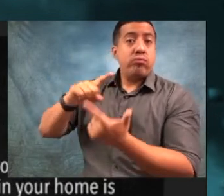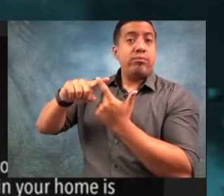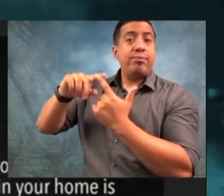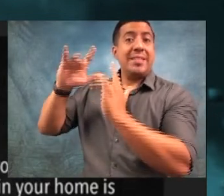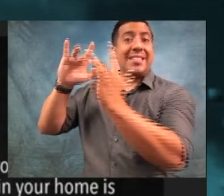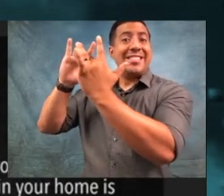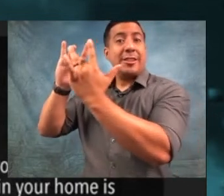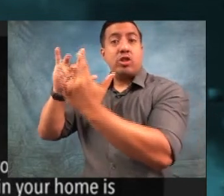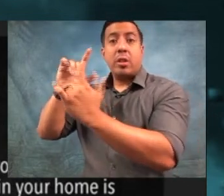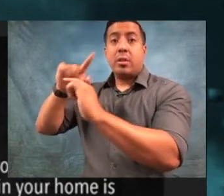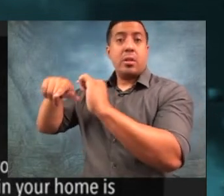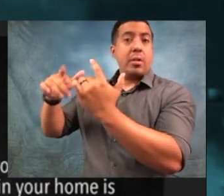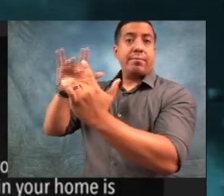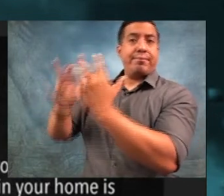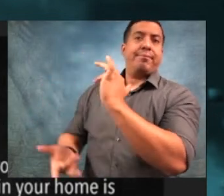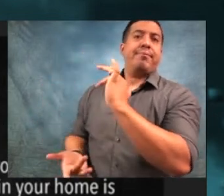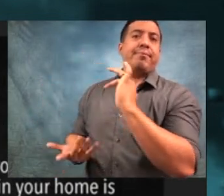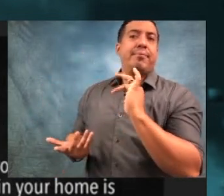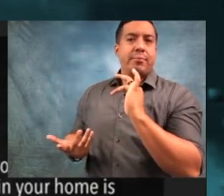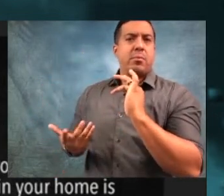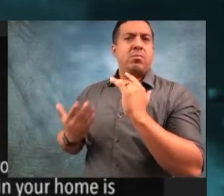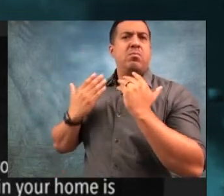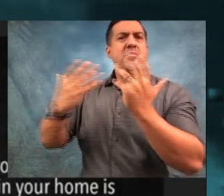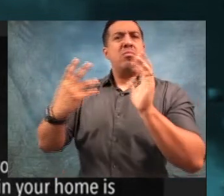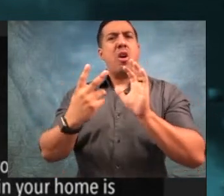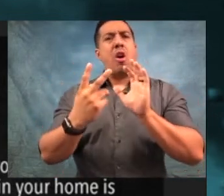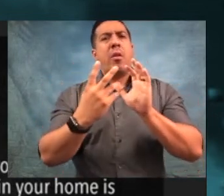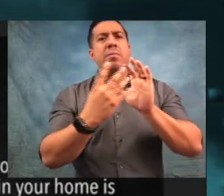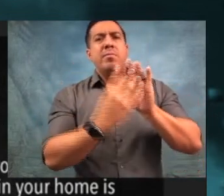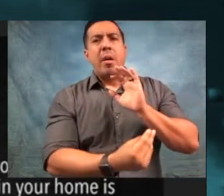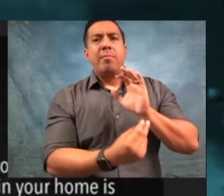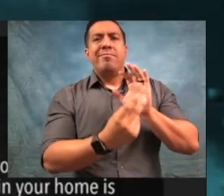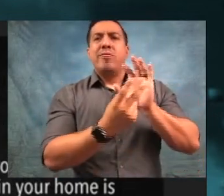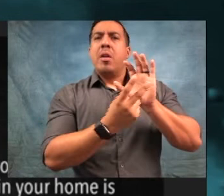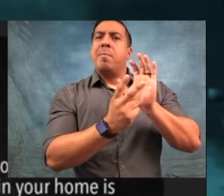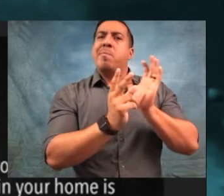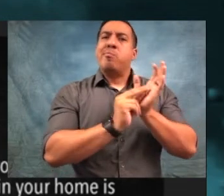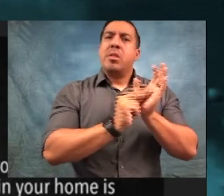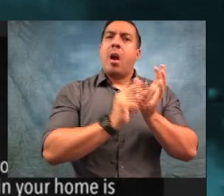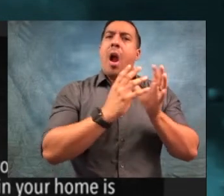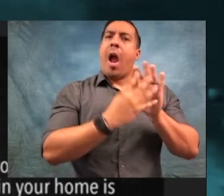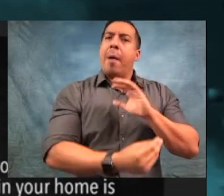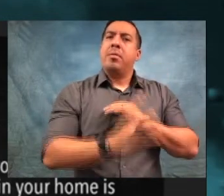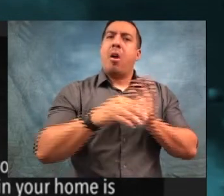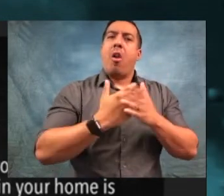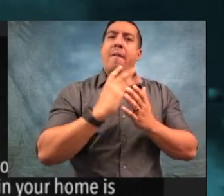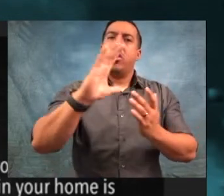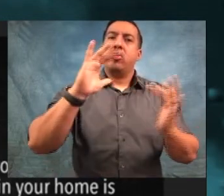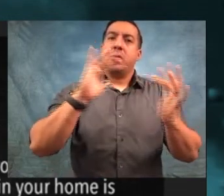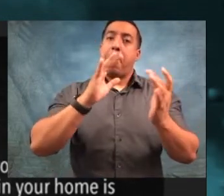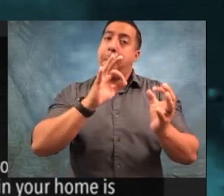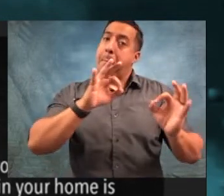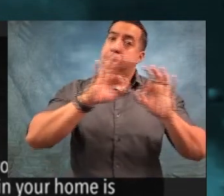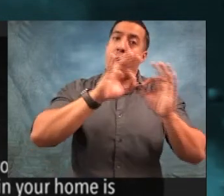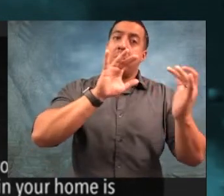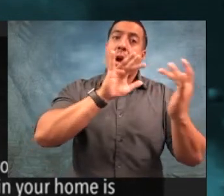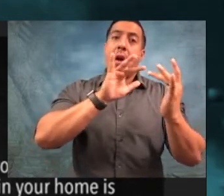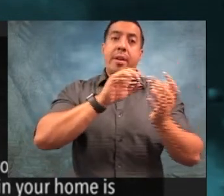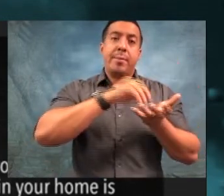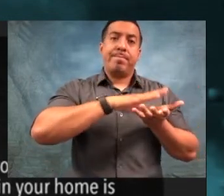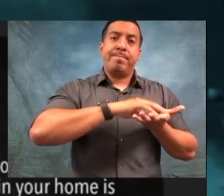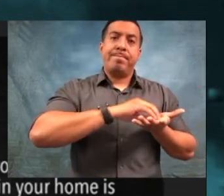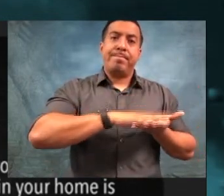to cell phone and the internet and all that. So go ahead and print out a copy of your most